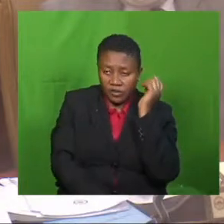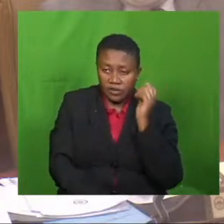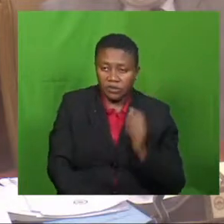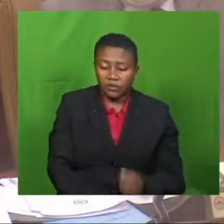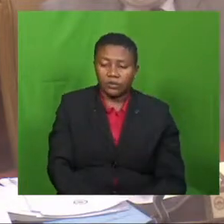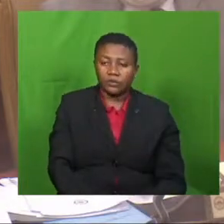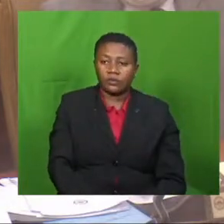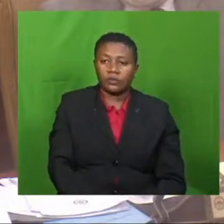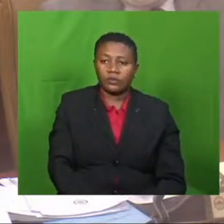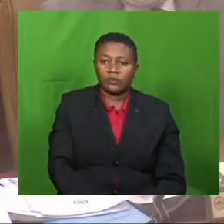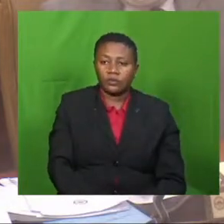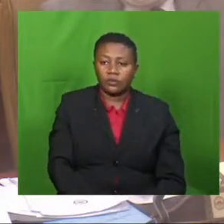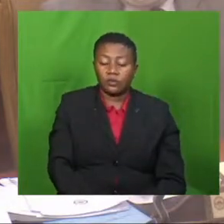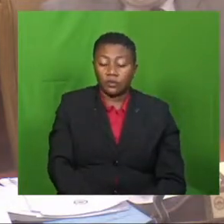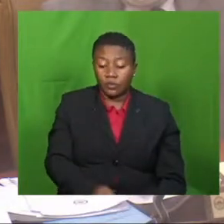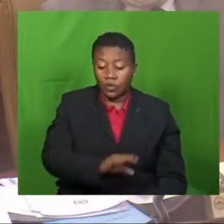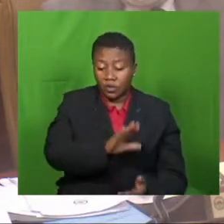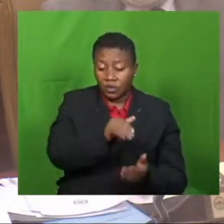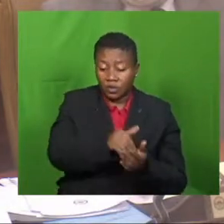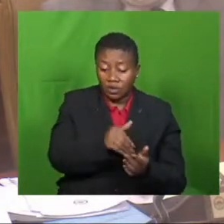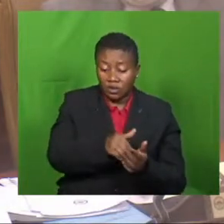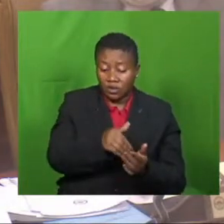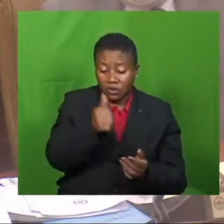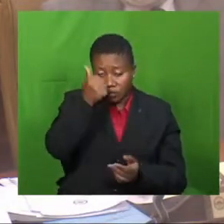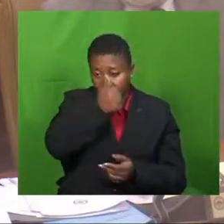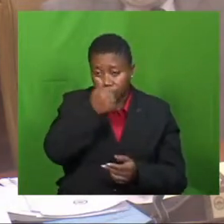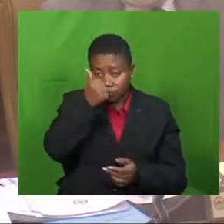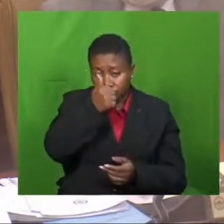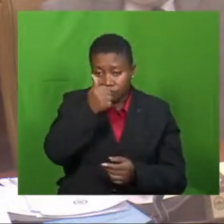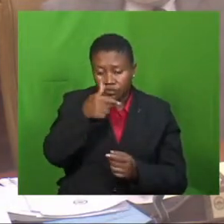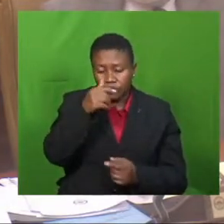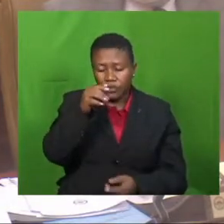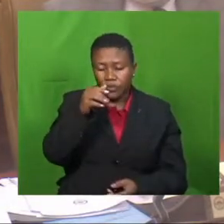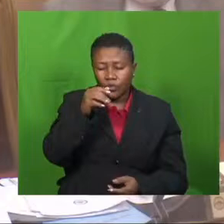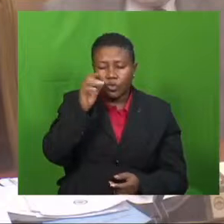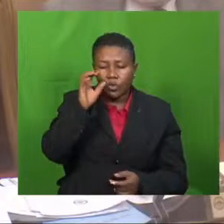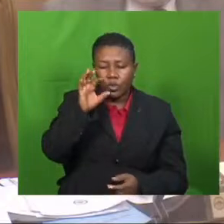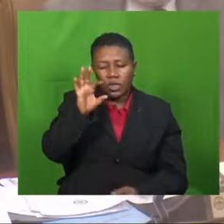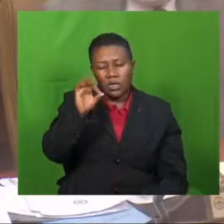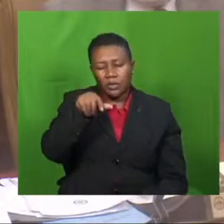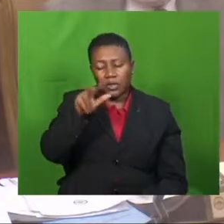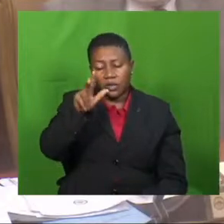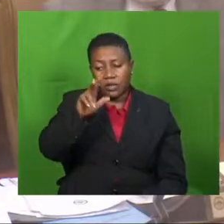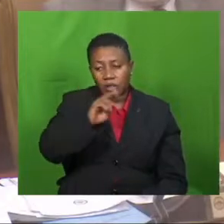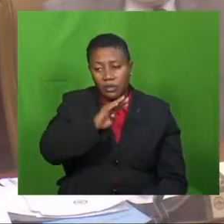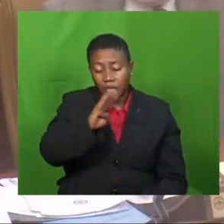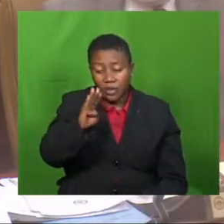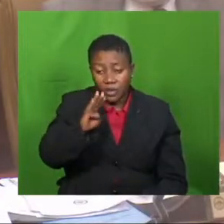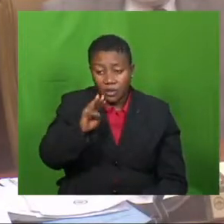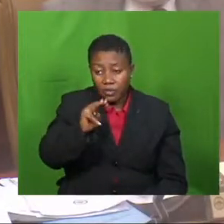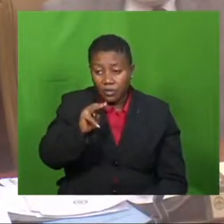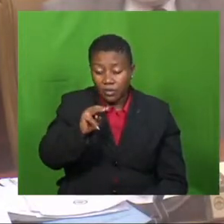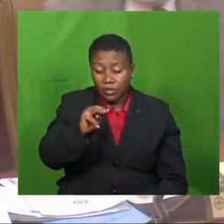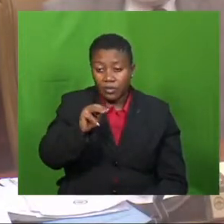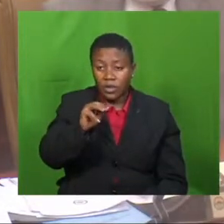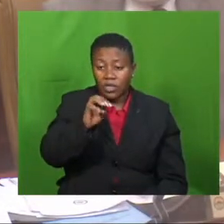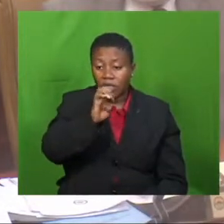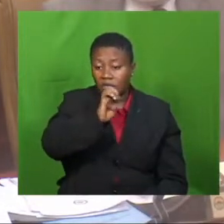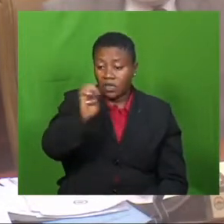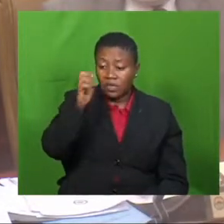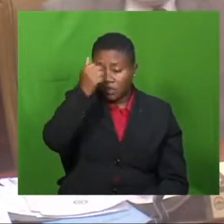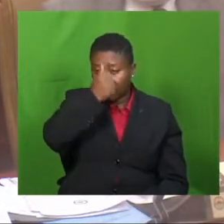Africa. Central Africa will see a decline of 9.3 million. East Africa will see a decline of